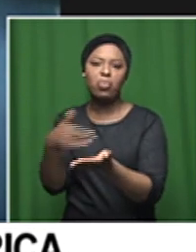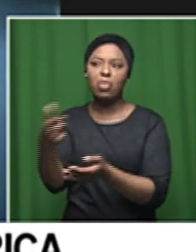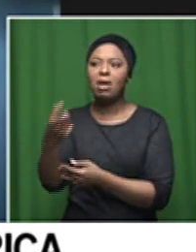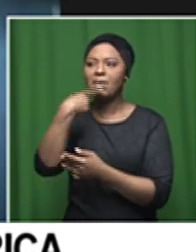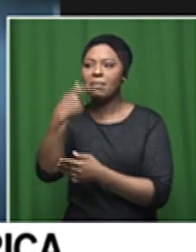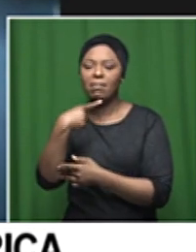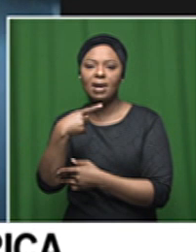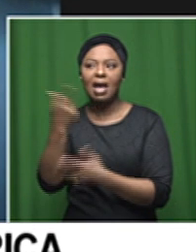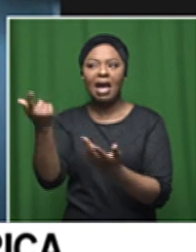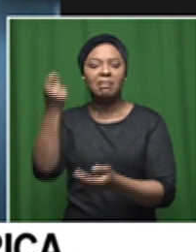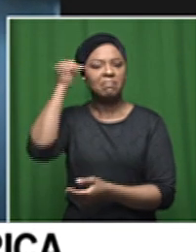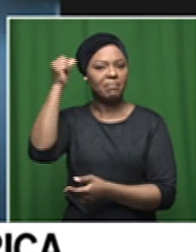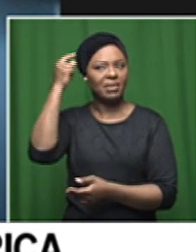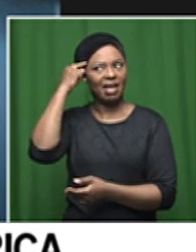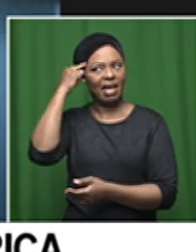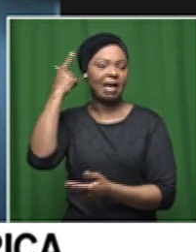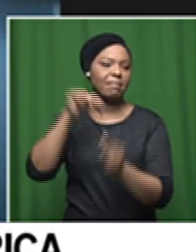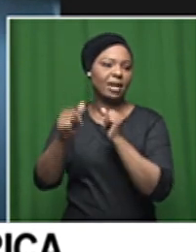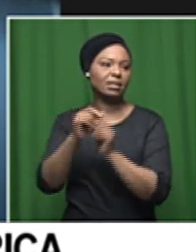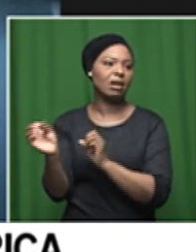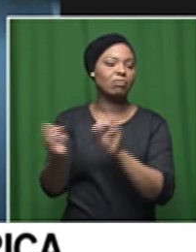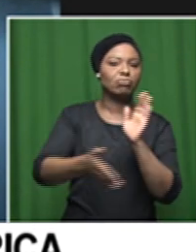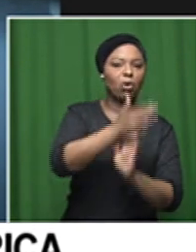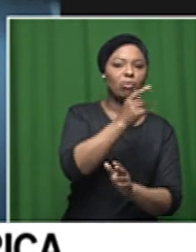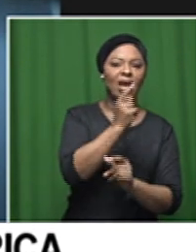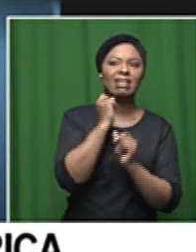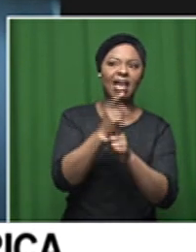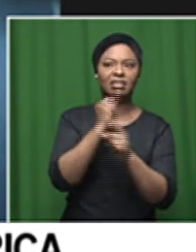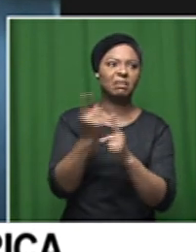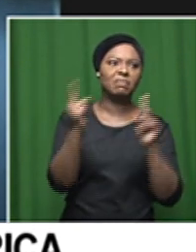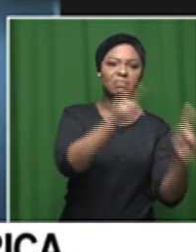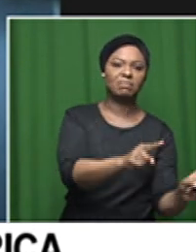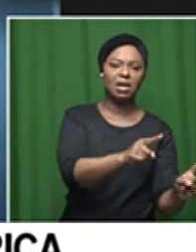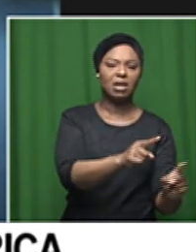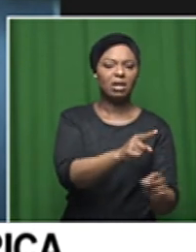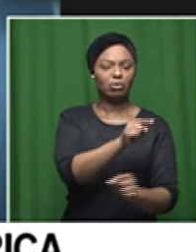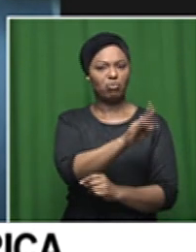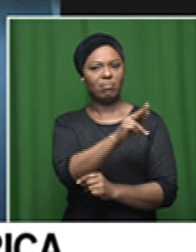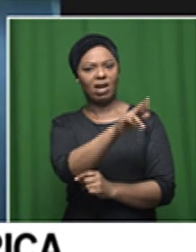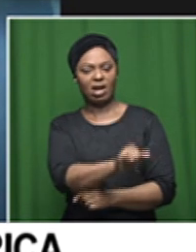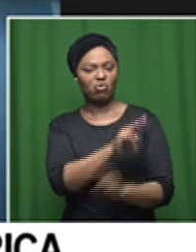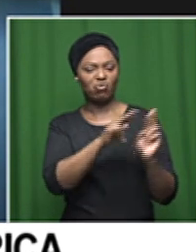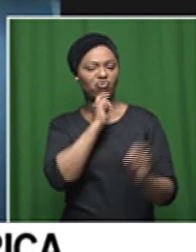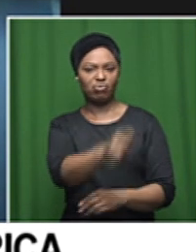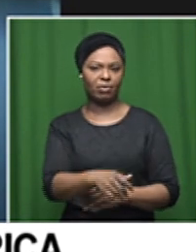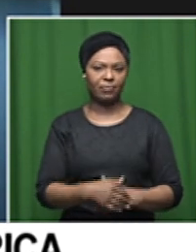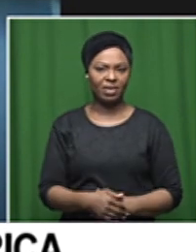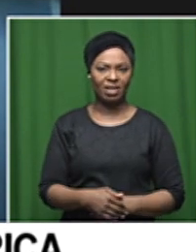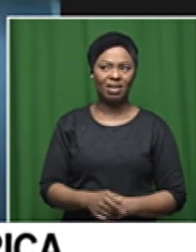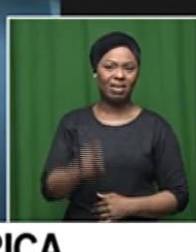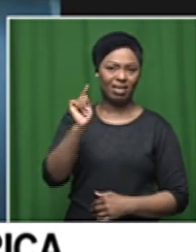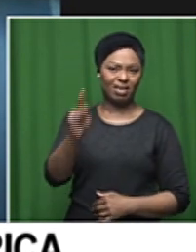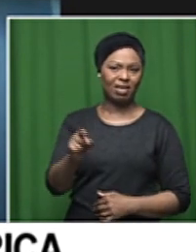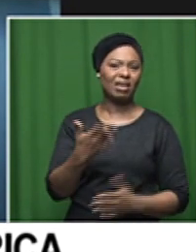Bara. It's not true. Yeah, thank you for clearing that up. I think that was an important note. That background can